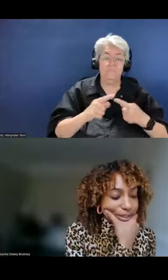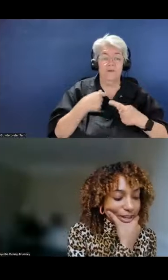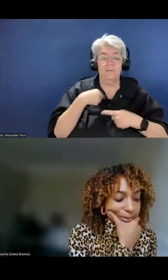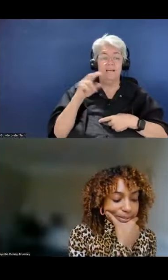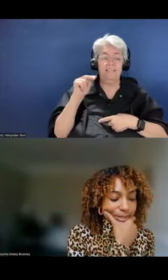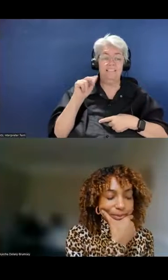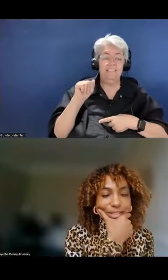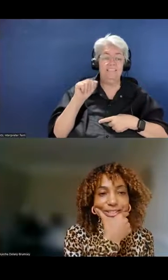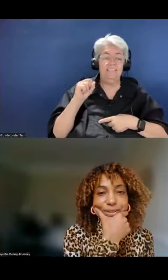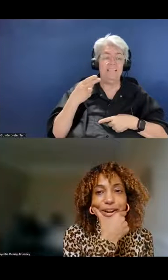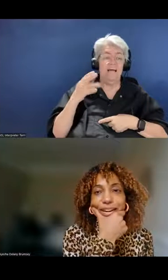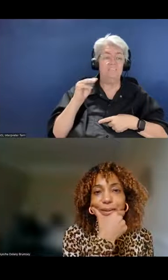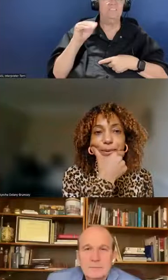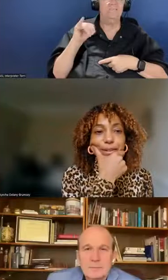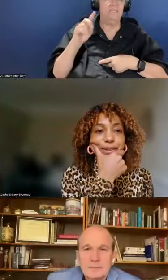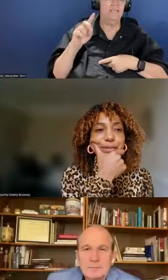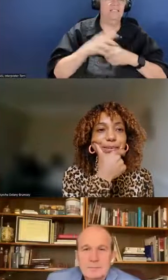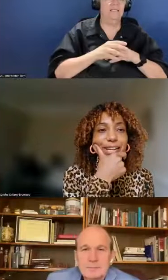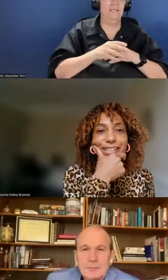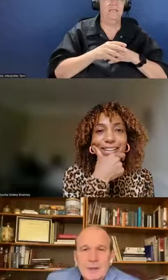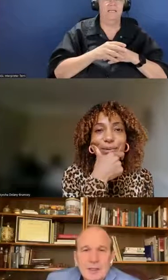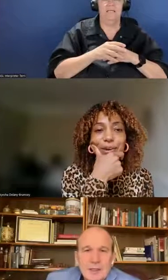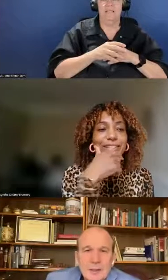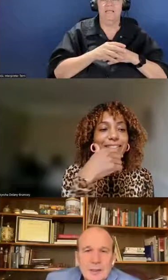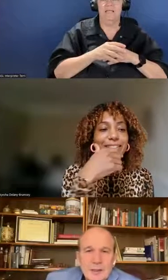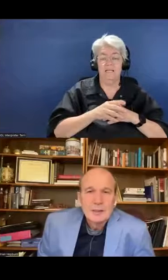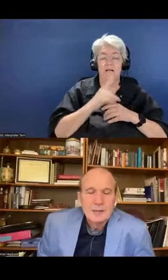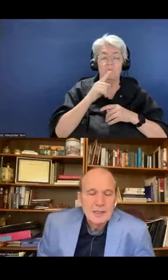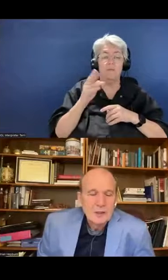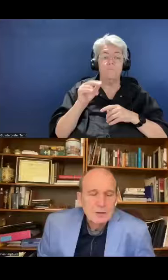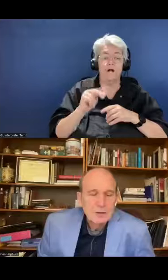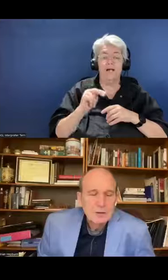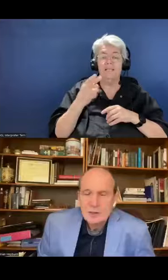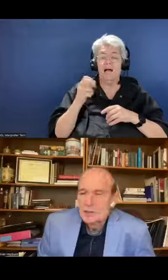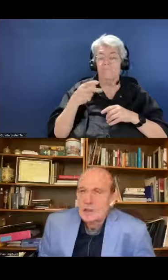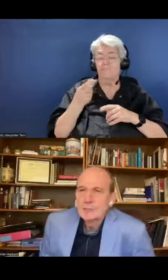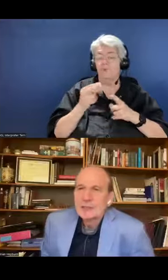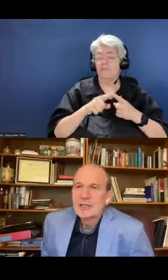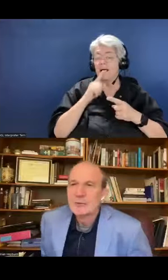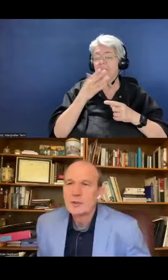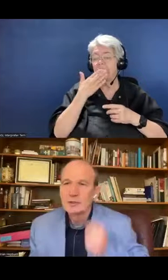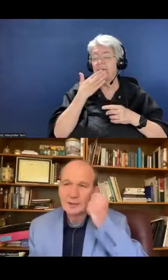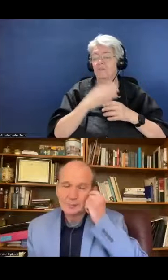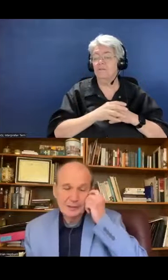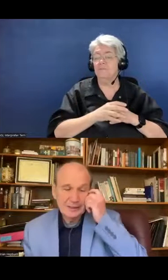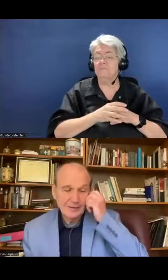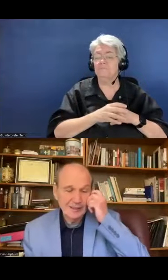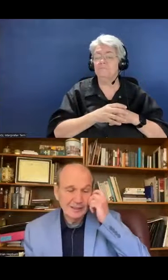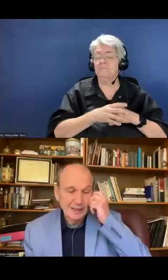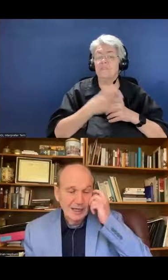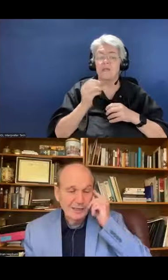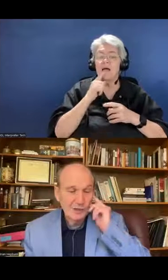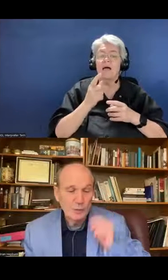Nashville update with Dr. Brian Hepburn. Brian, take it away. Thank you, Aisha. And then building on what